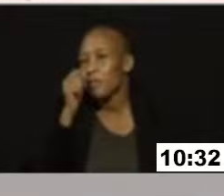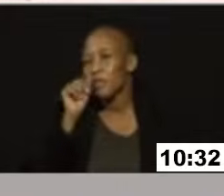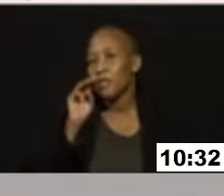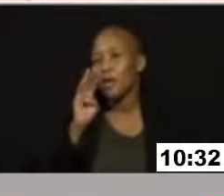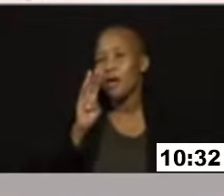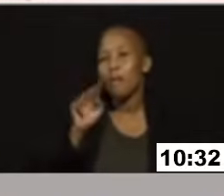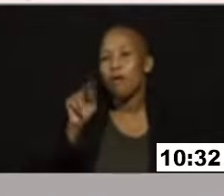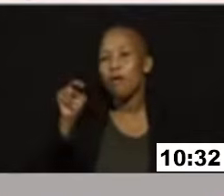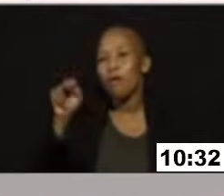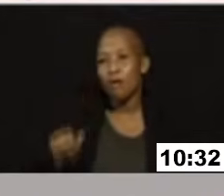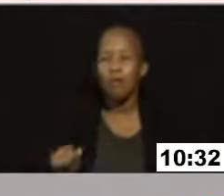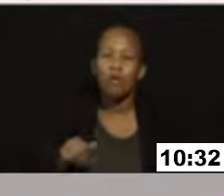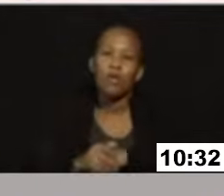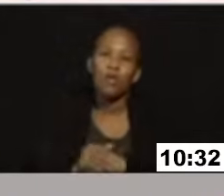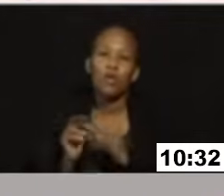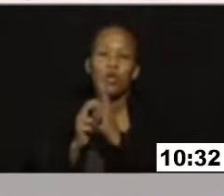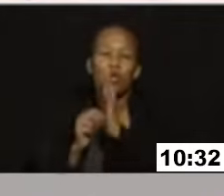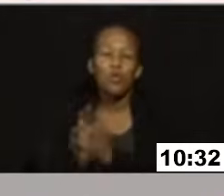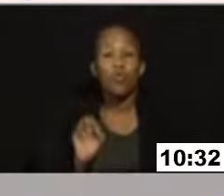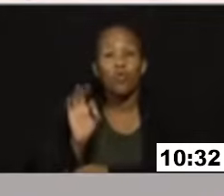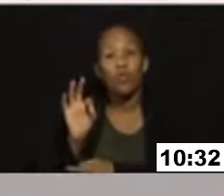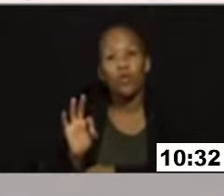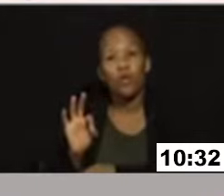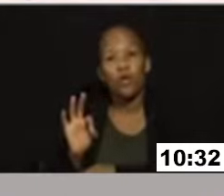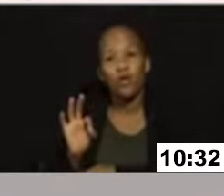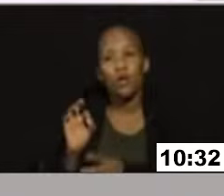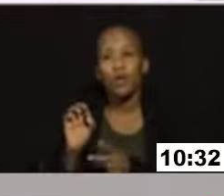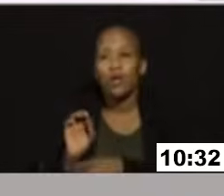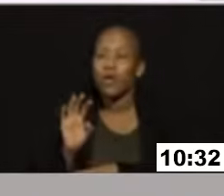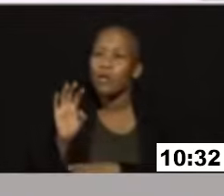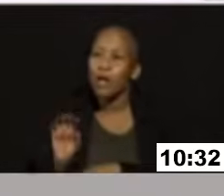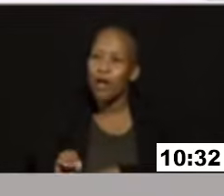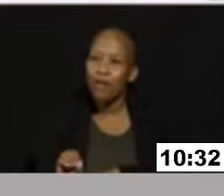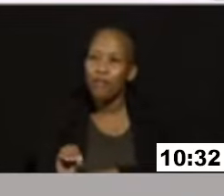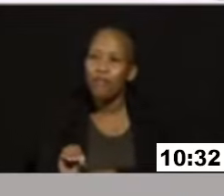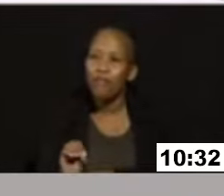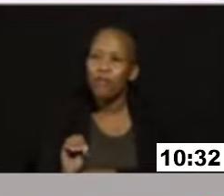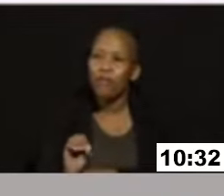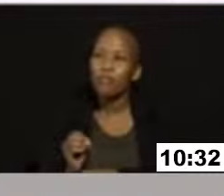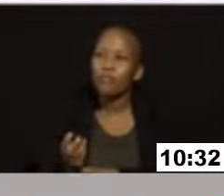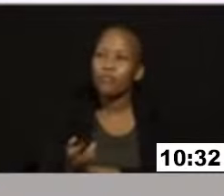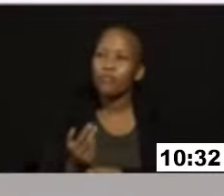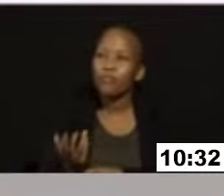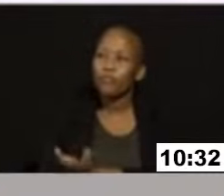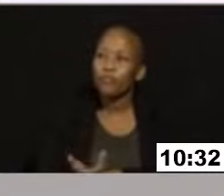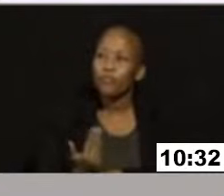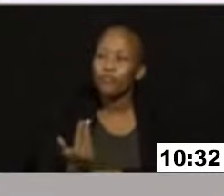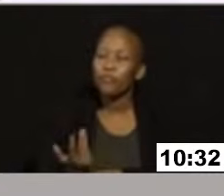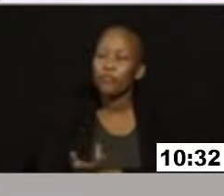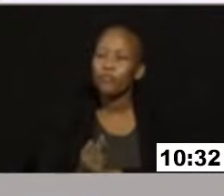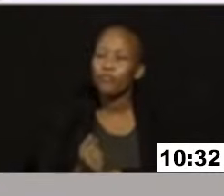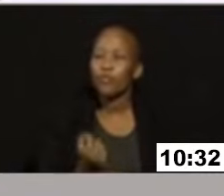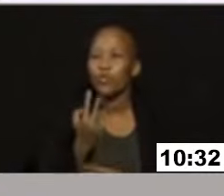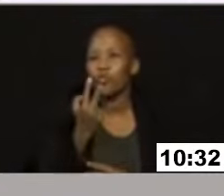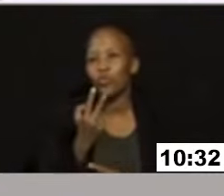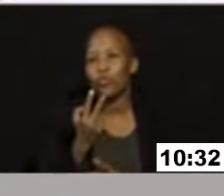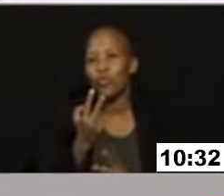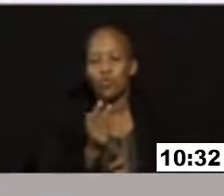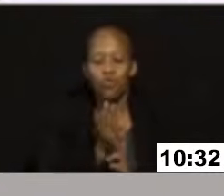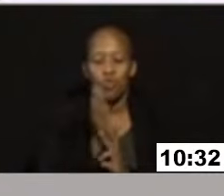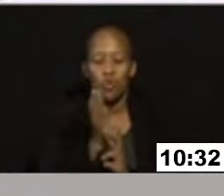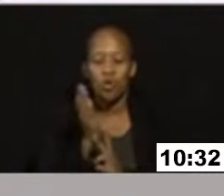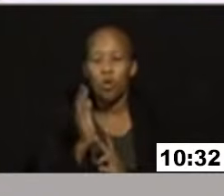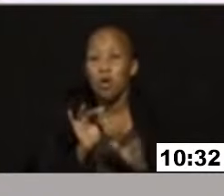Rule 3 deals ostensibly with 2 types of persons who give evidence